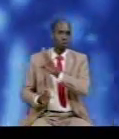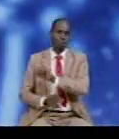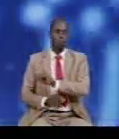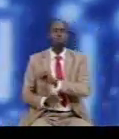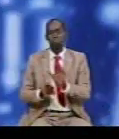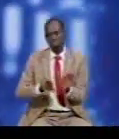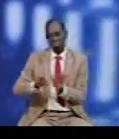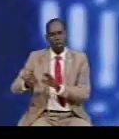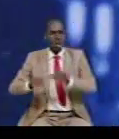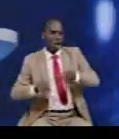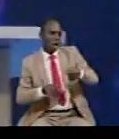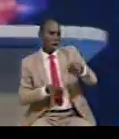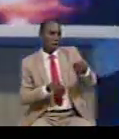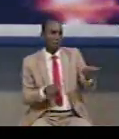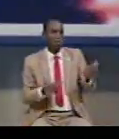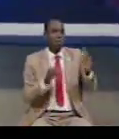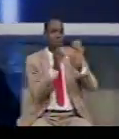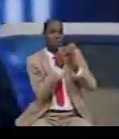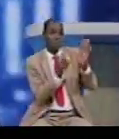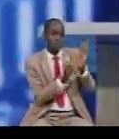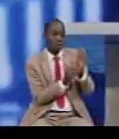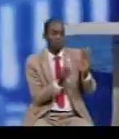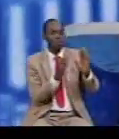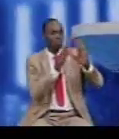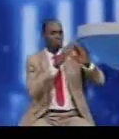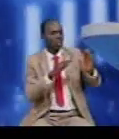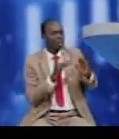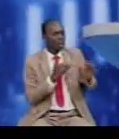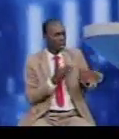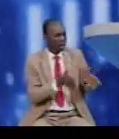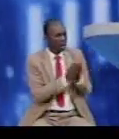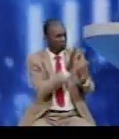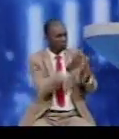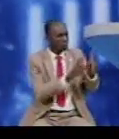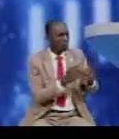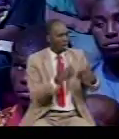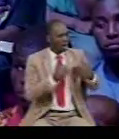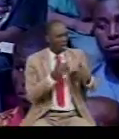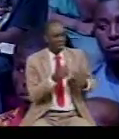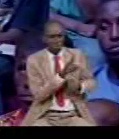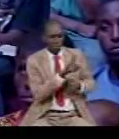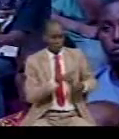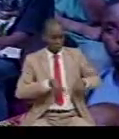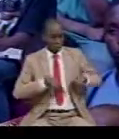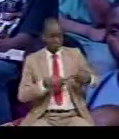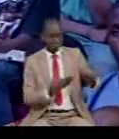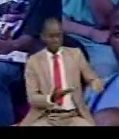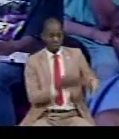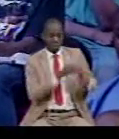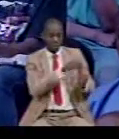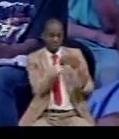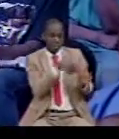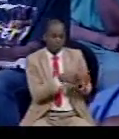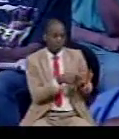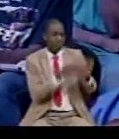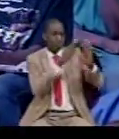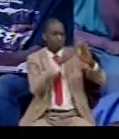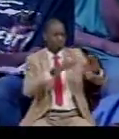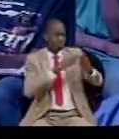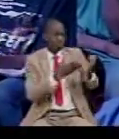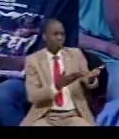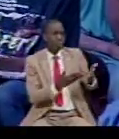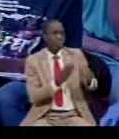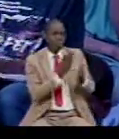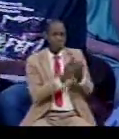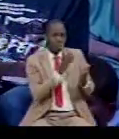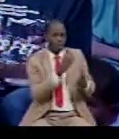to another town and we say, has anybody lived here in this town, in this city? Nobody has